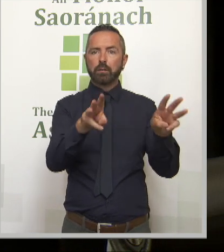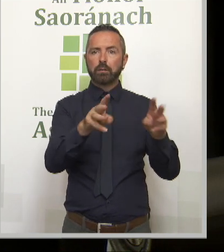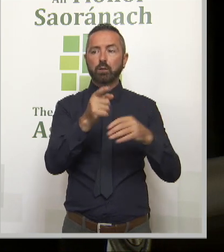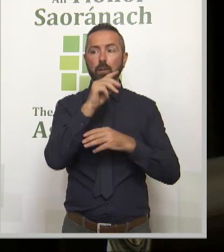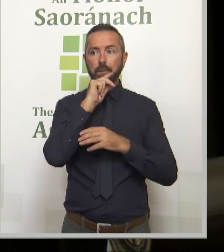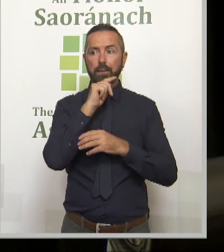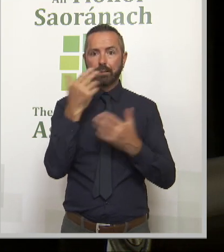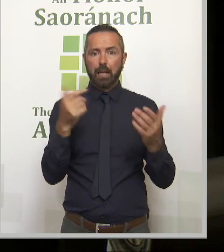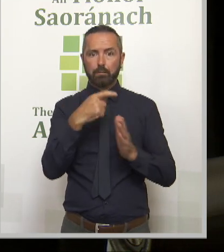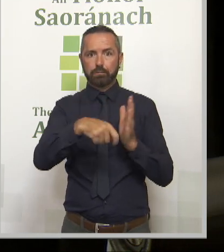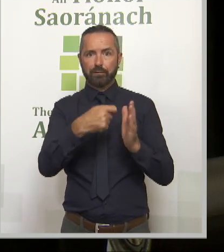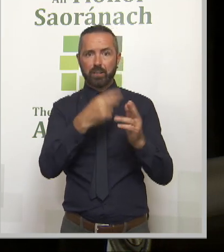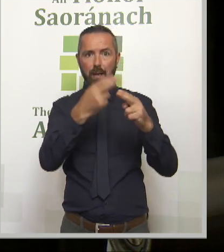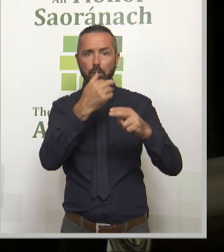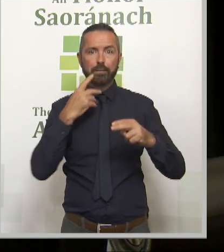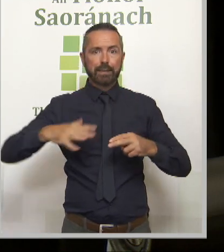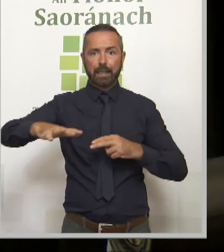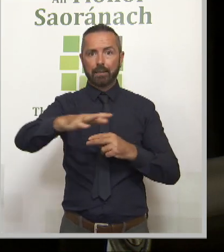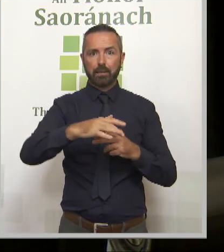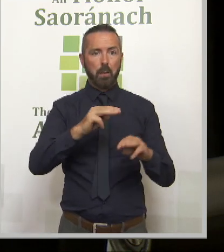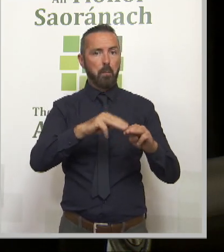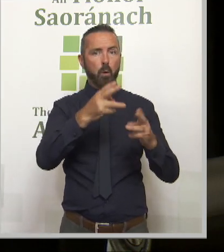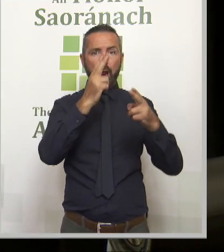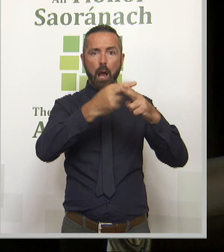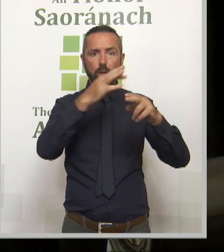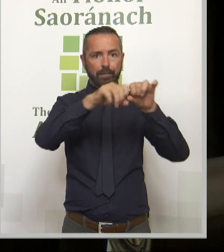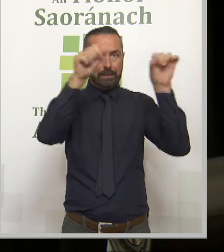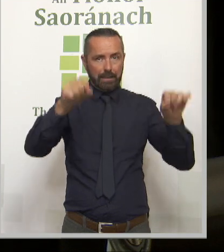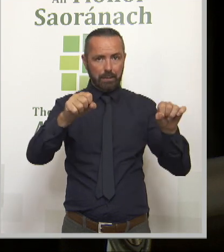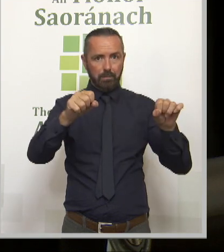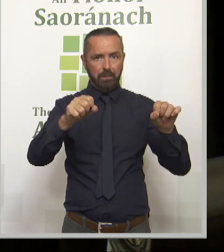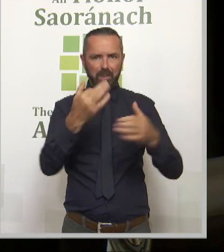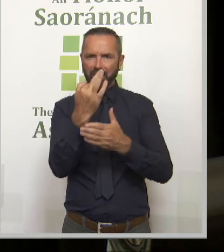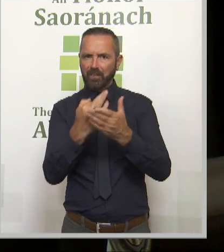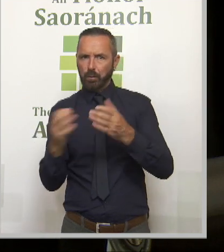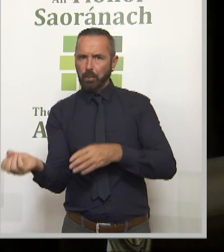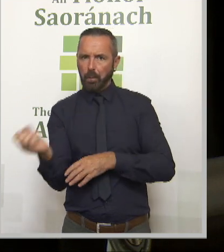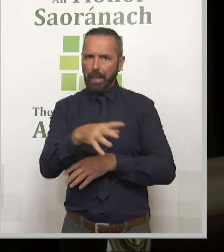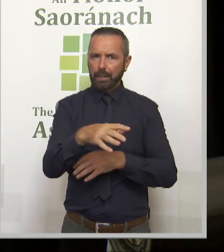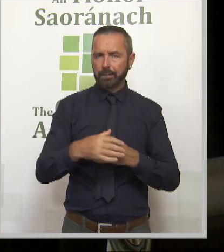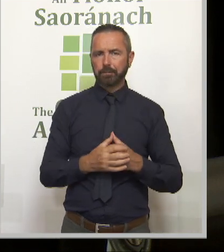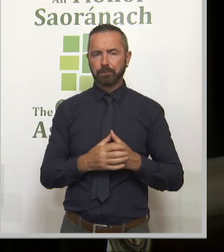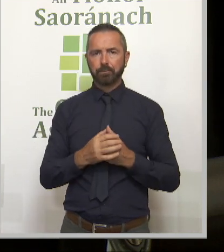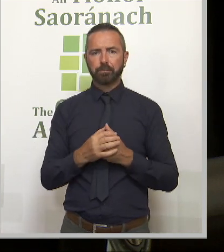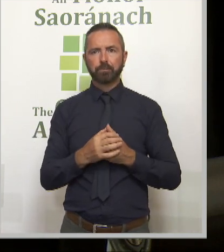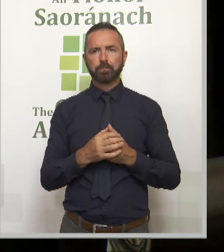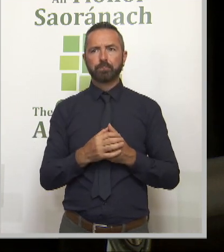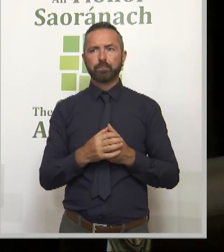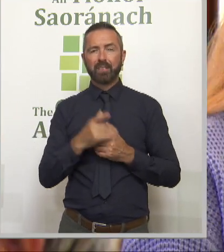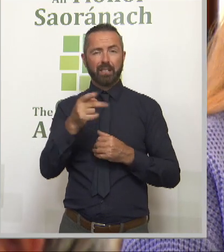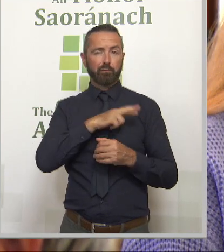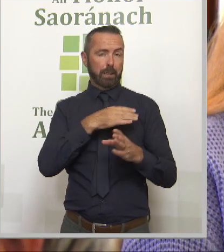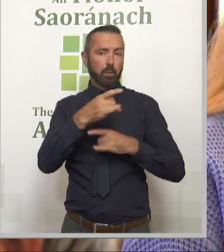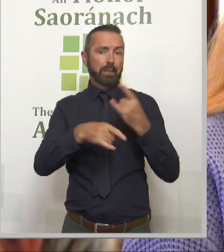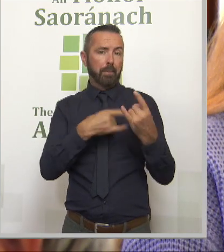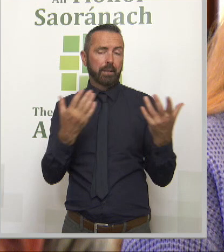this is happening at the population level. Many more fish are being taken out of the system than are being kind of born back into it. That's fundamentally what's going